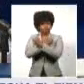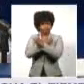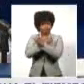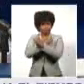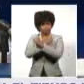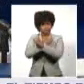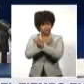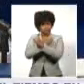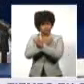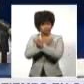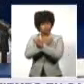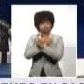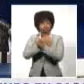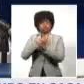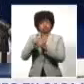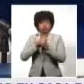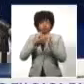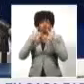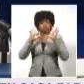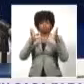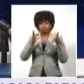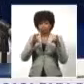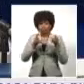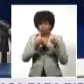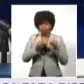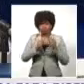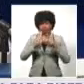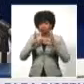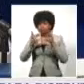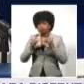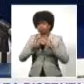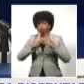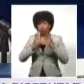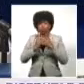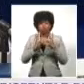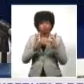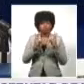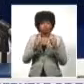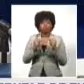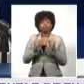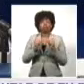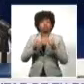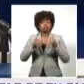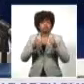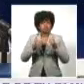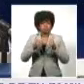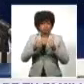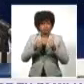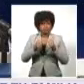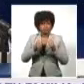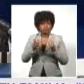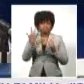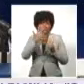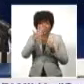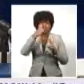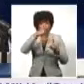one has to follow the positive rate per 100,000 inhabitants.